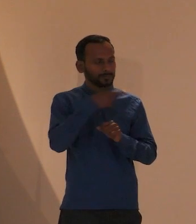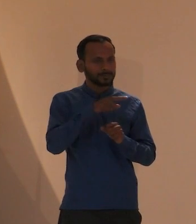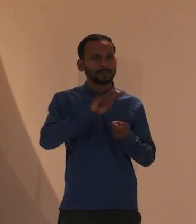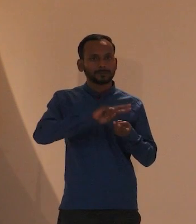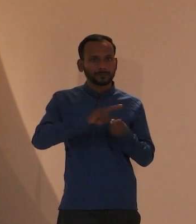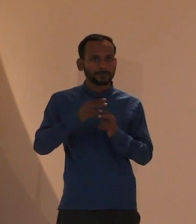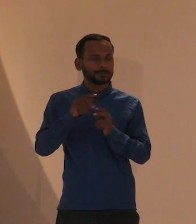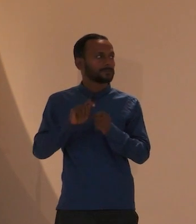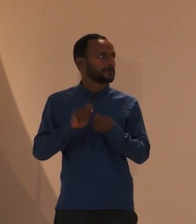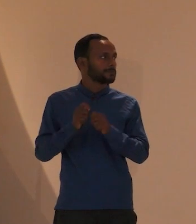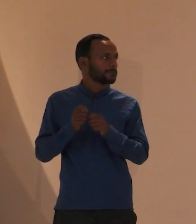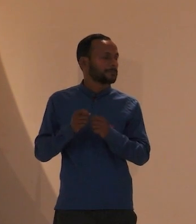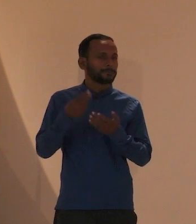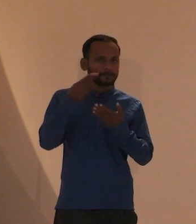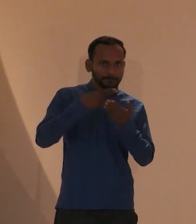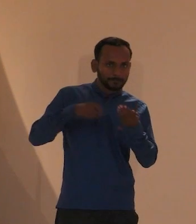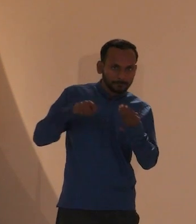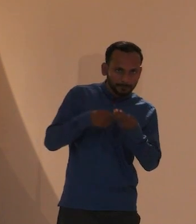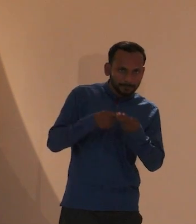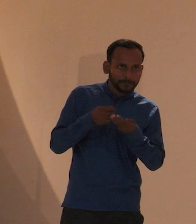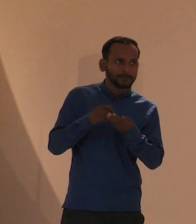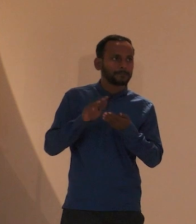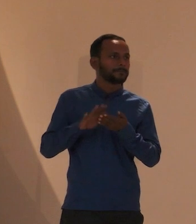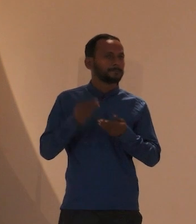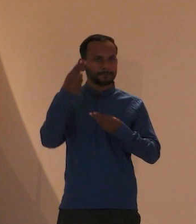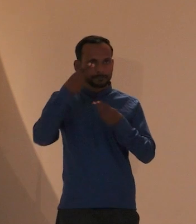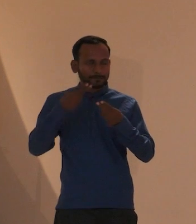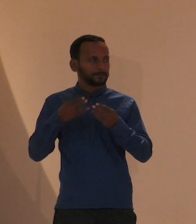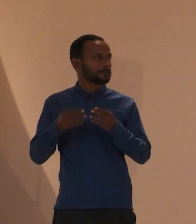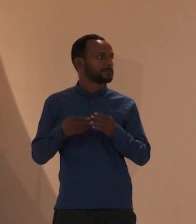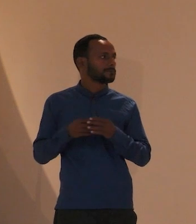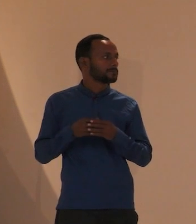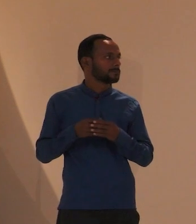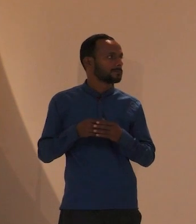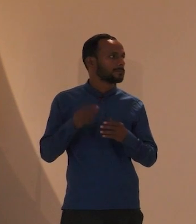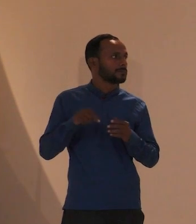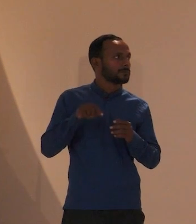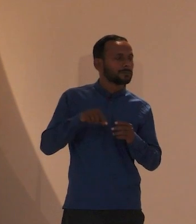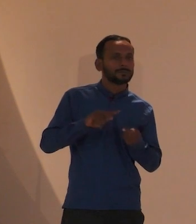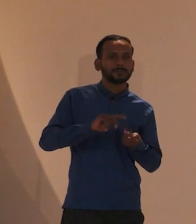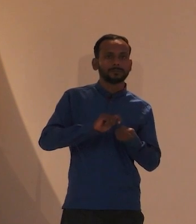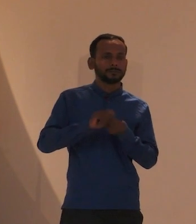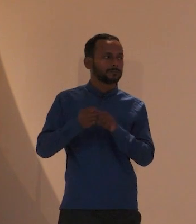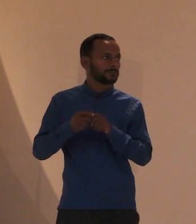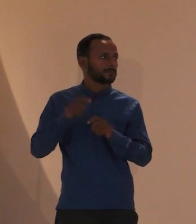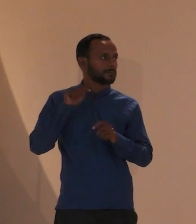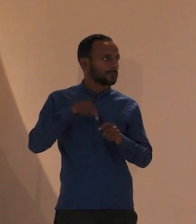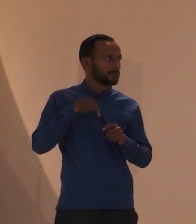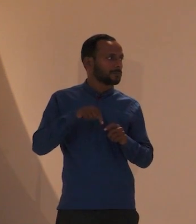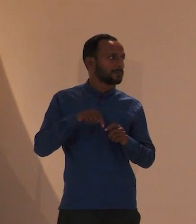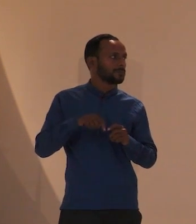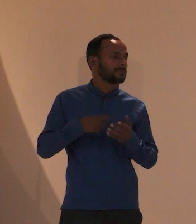process make the whole project very exciting. And what we have done today is retain